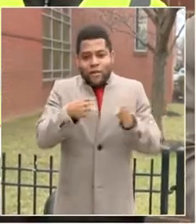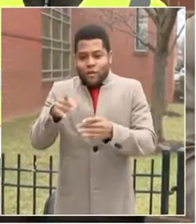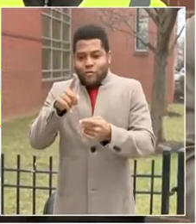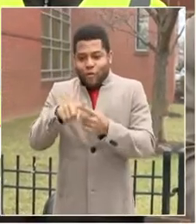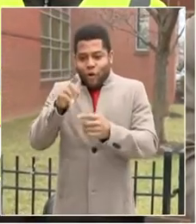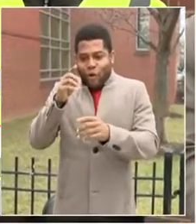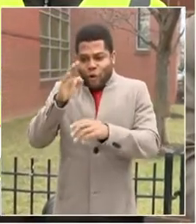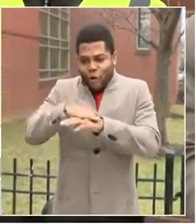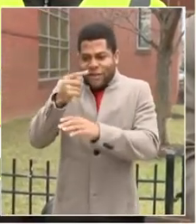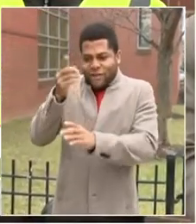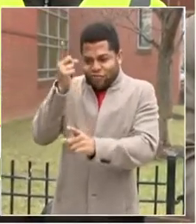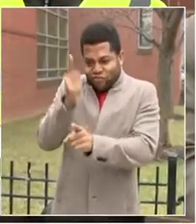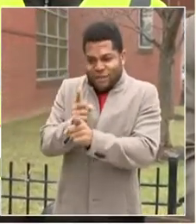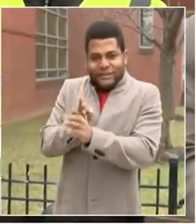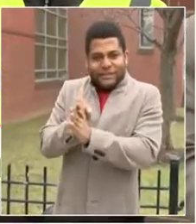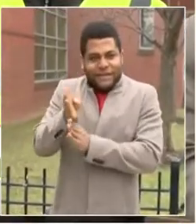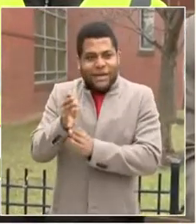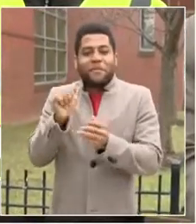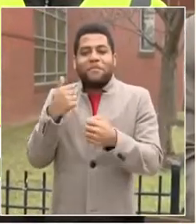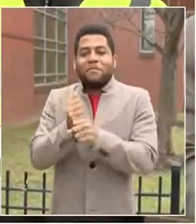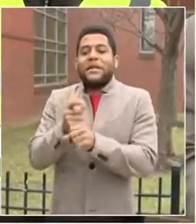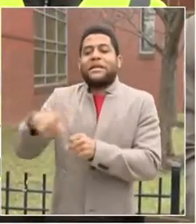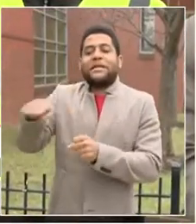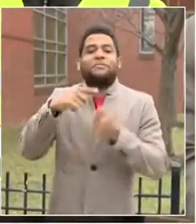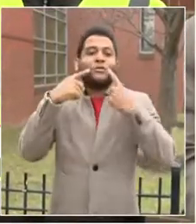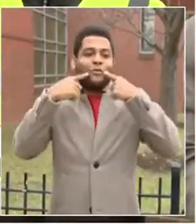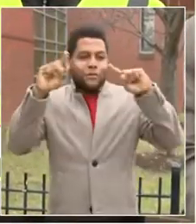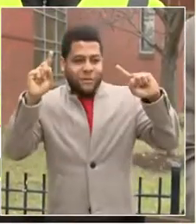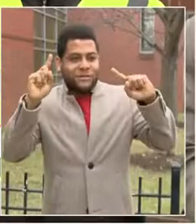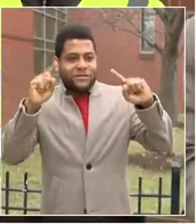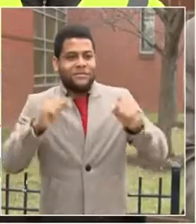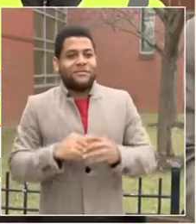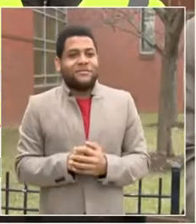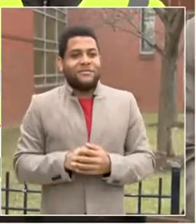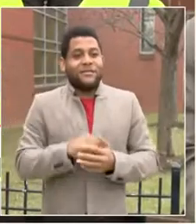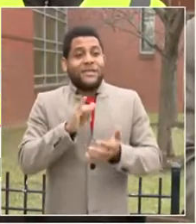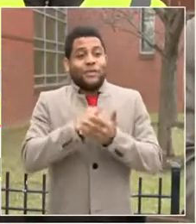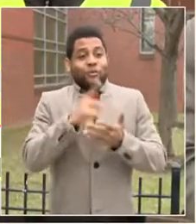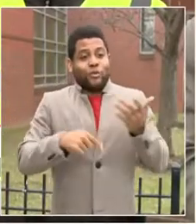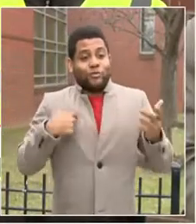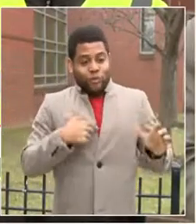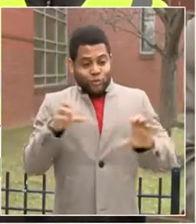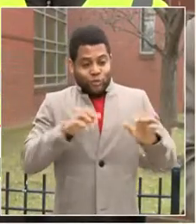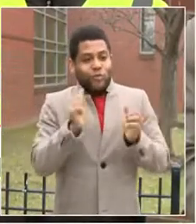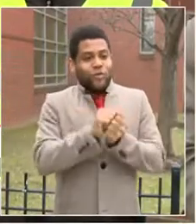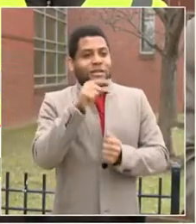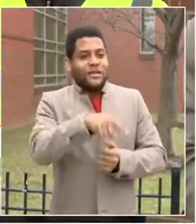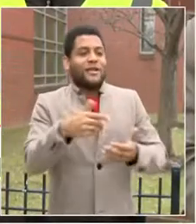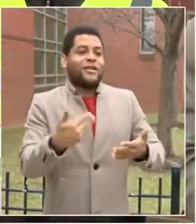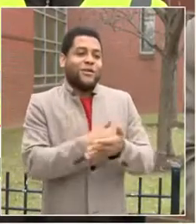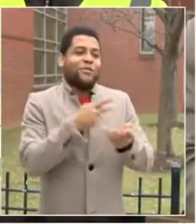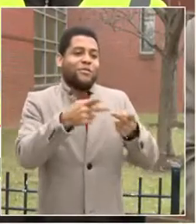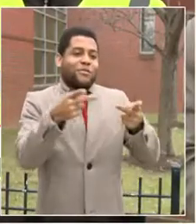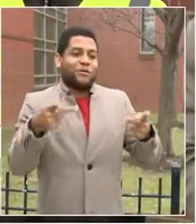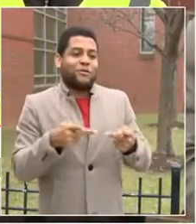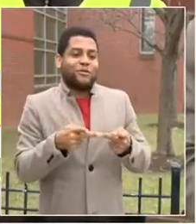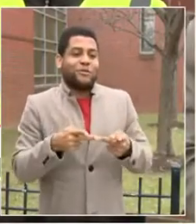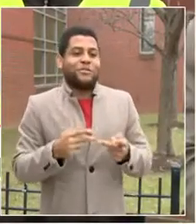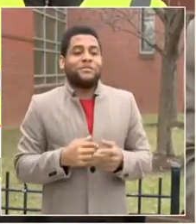what we will be able to do with that new facility. We're also in front of one of